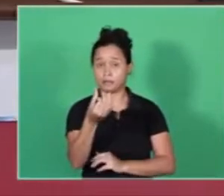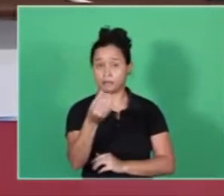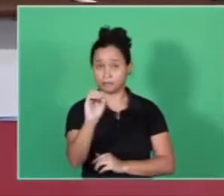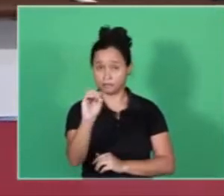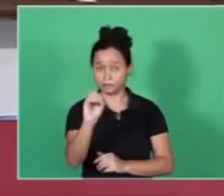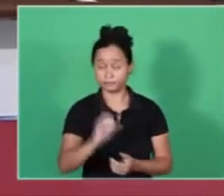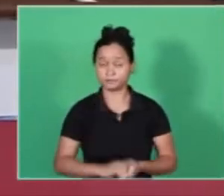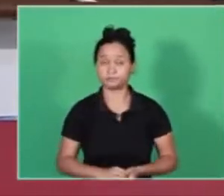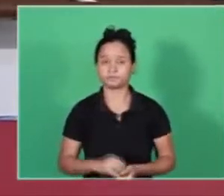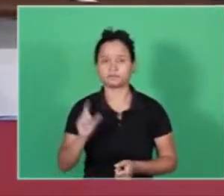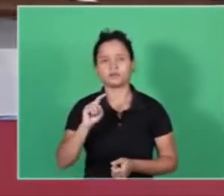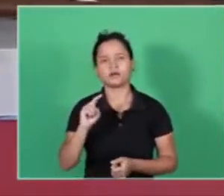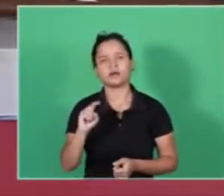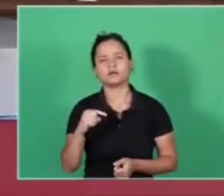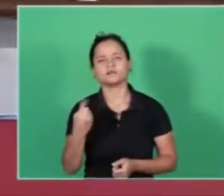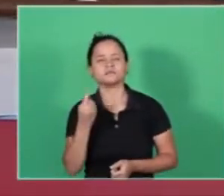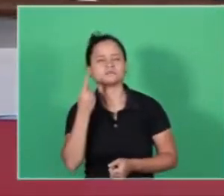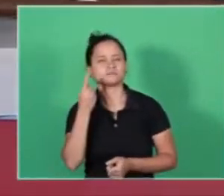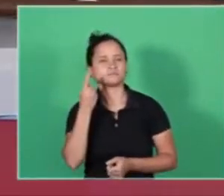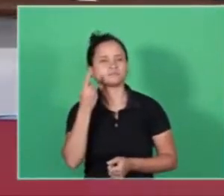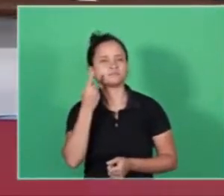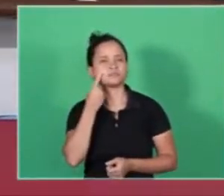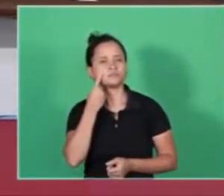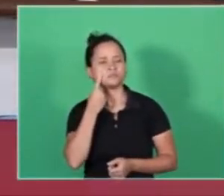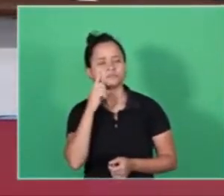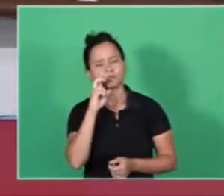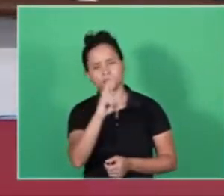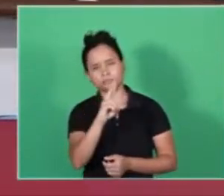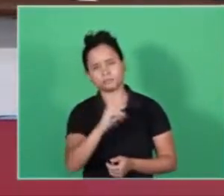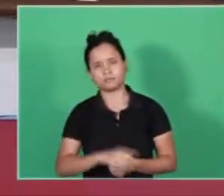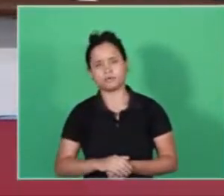what did we face? With who?